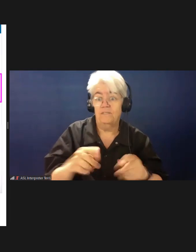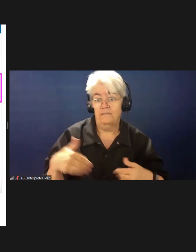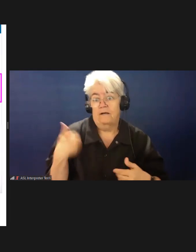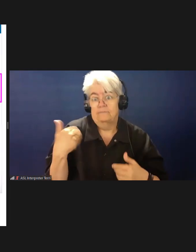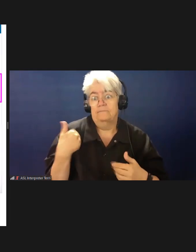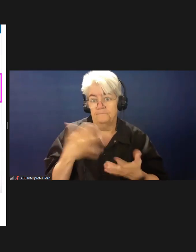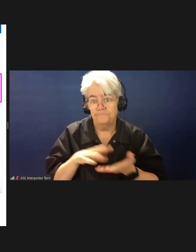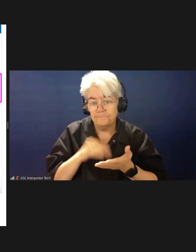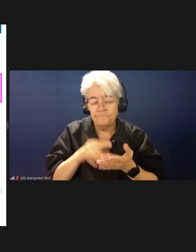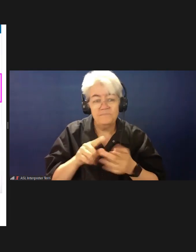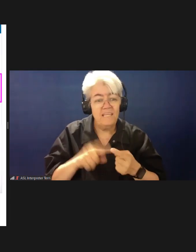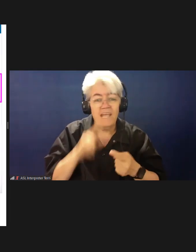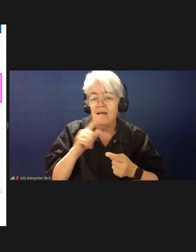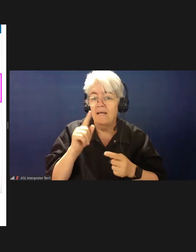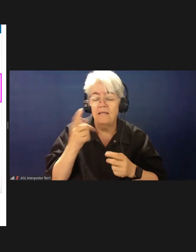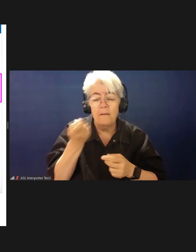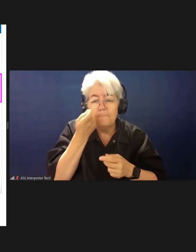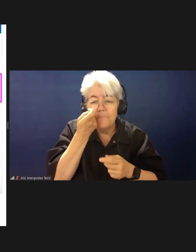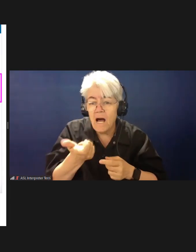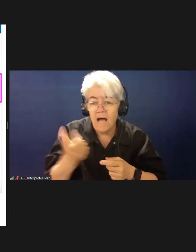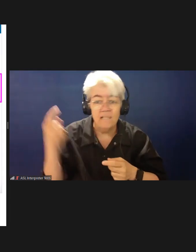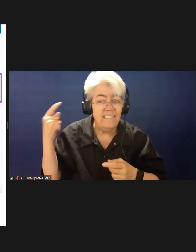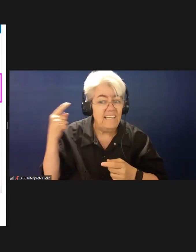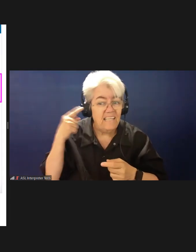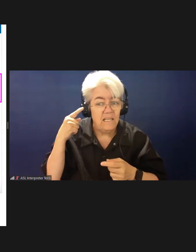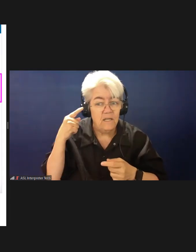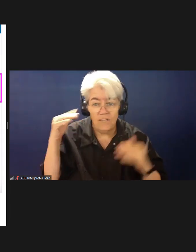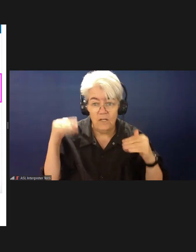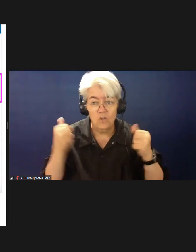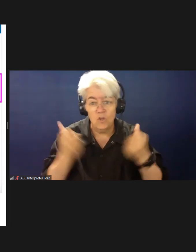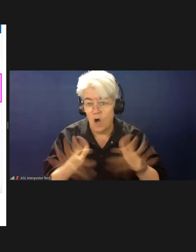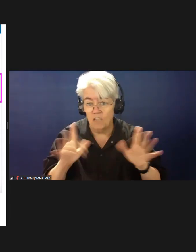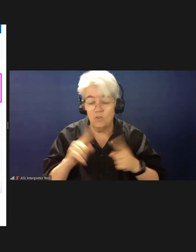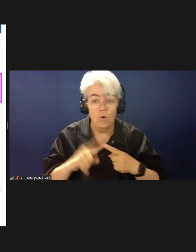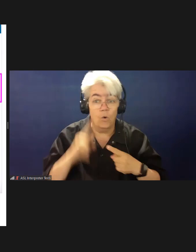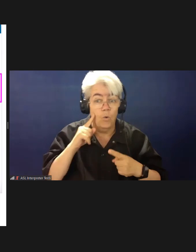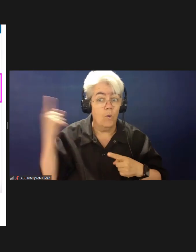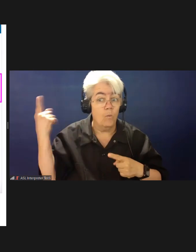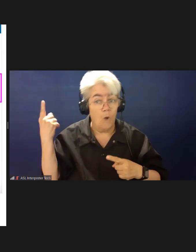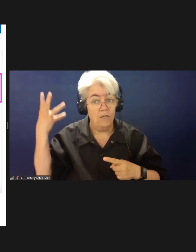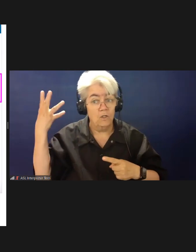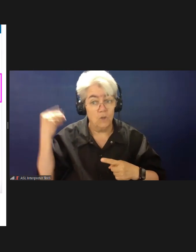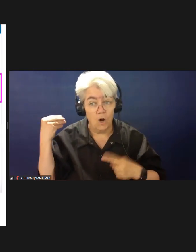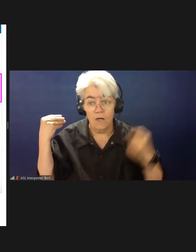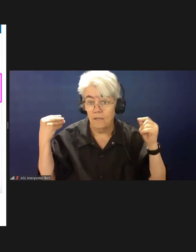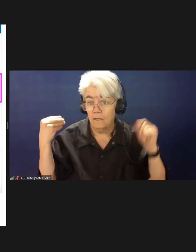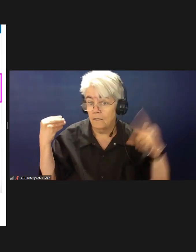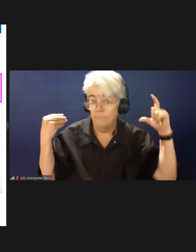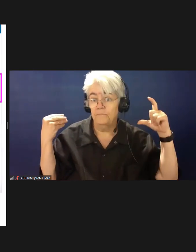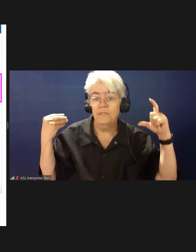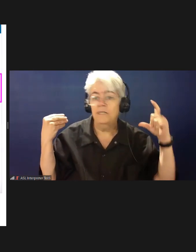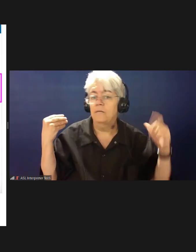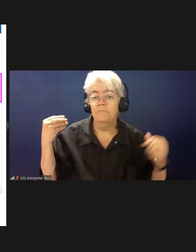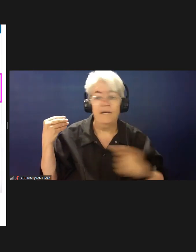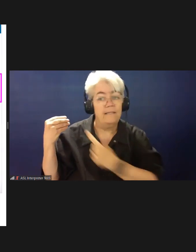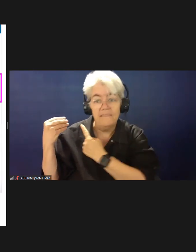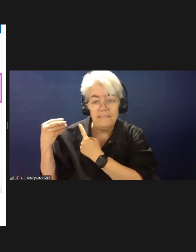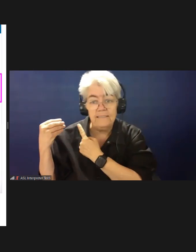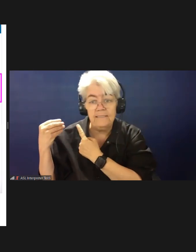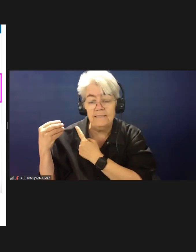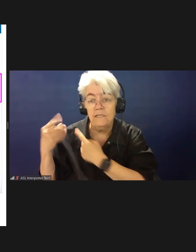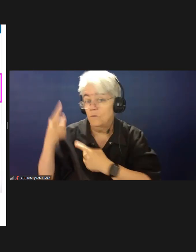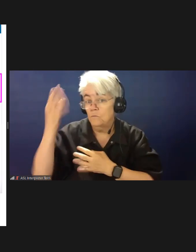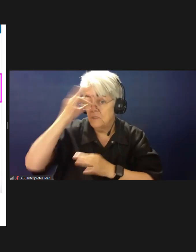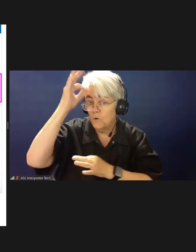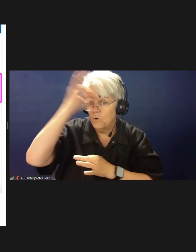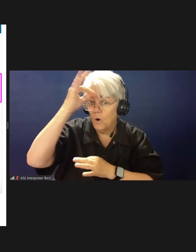And even a mild hearing loss or a unilateral hearing loss that goes unaddressed can disrupt